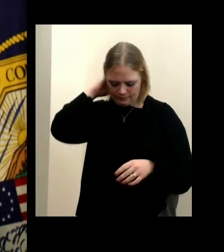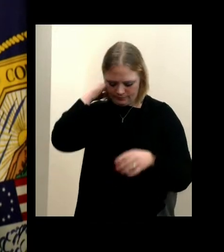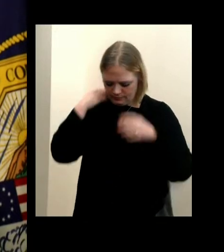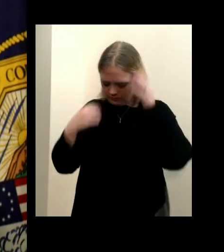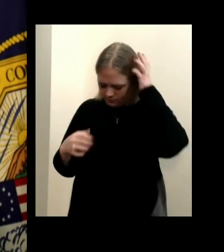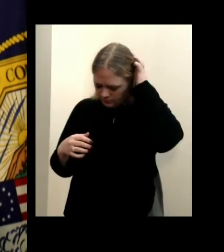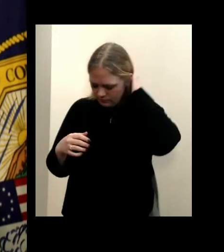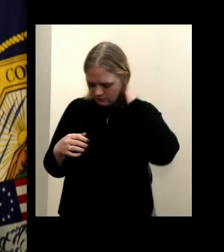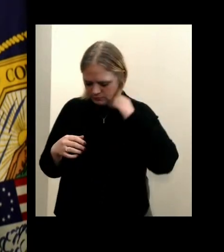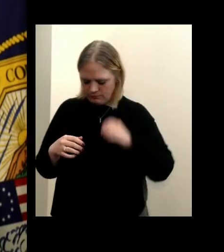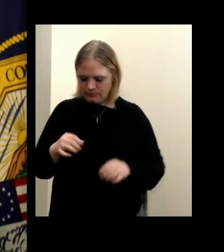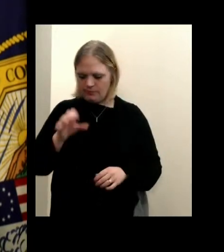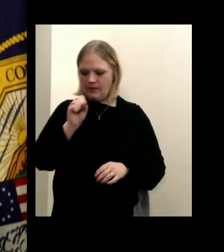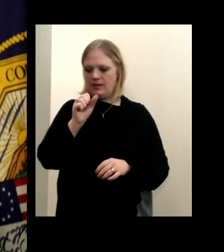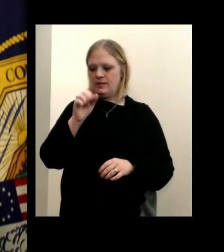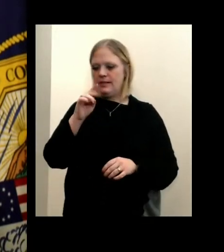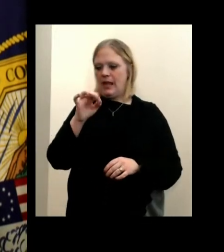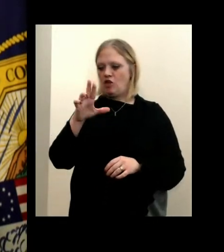Sandra, any more questions?